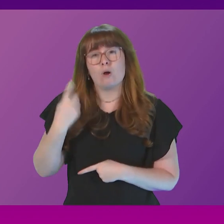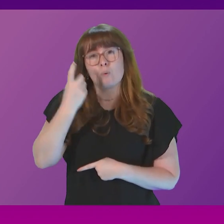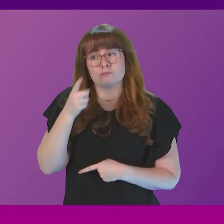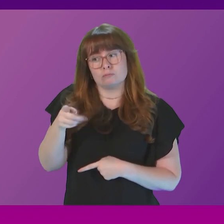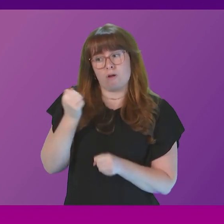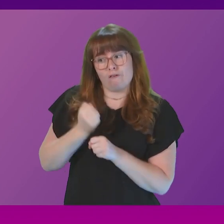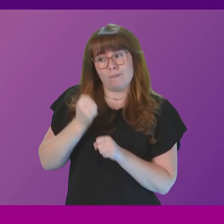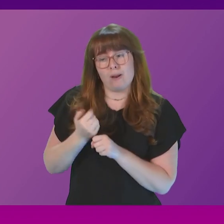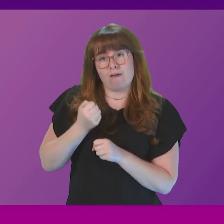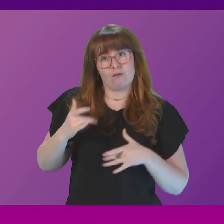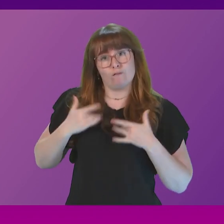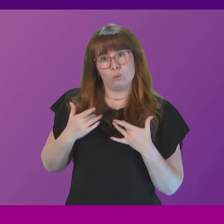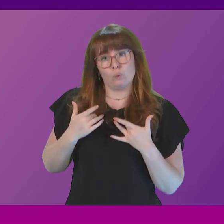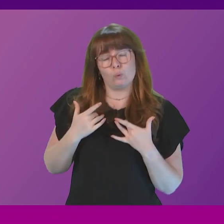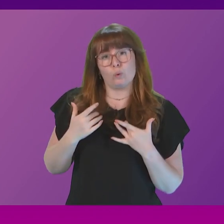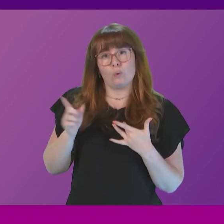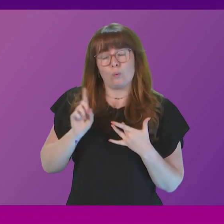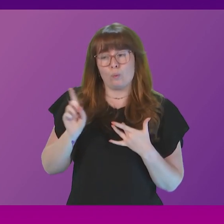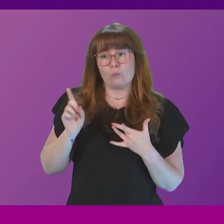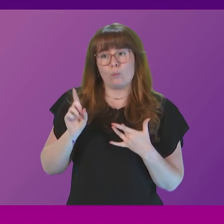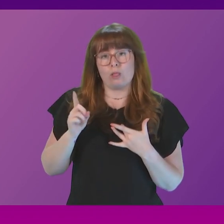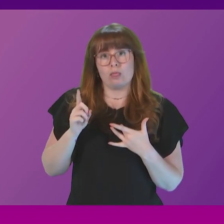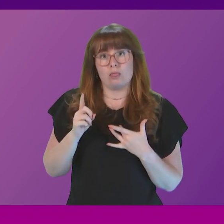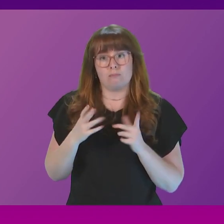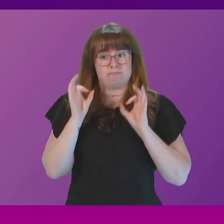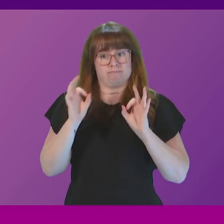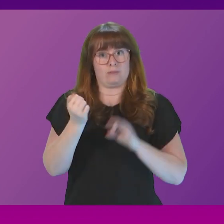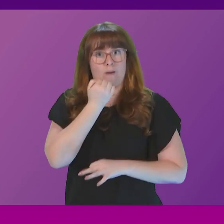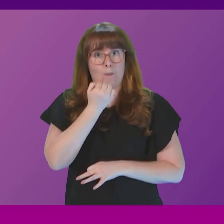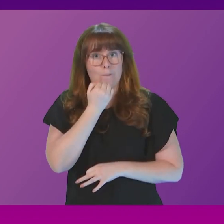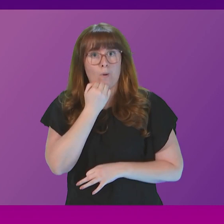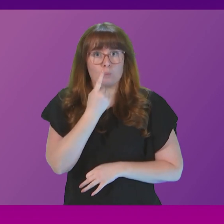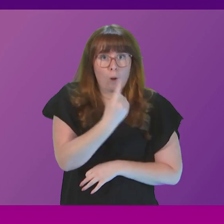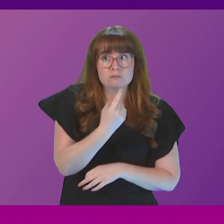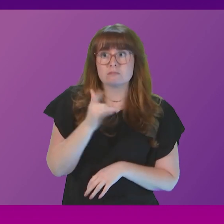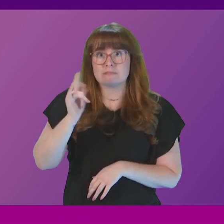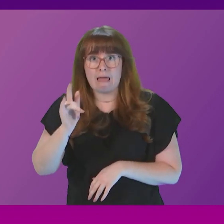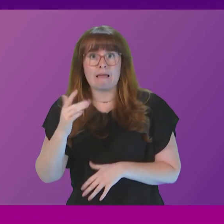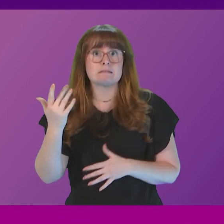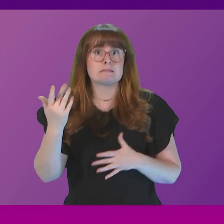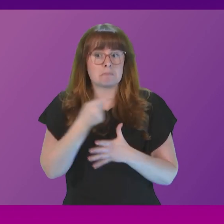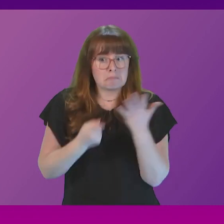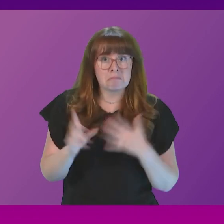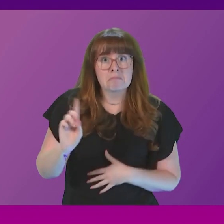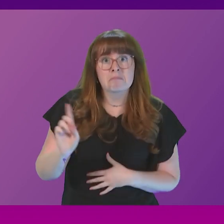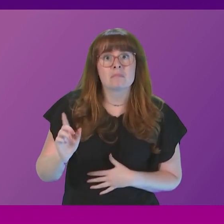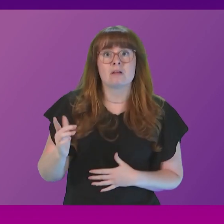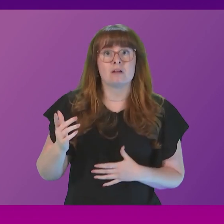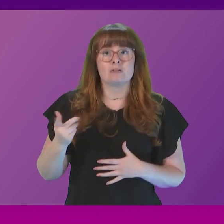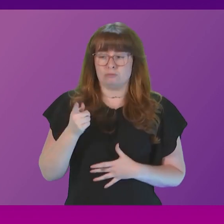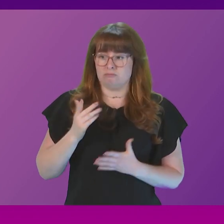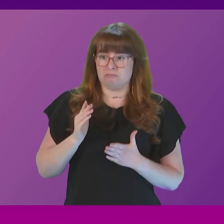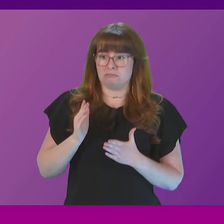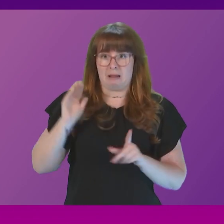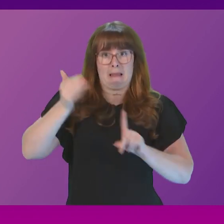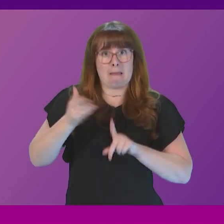view as to what is the ideal number of commissioners. Is it one? Is it 10? Is it 100? Where are we going with this? Because